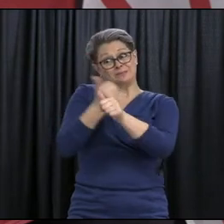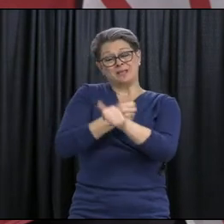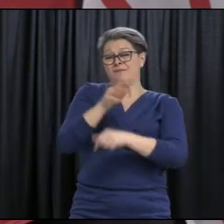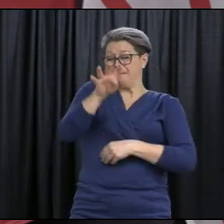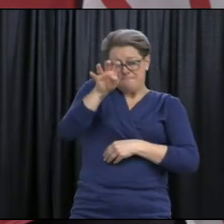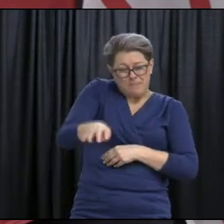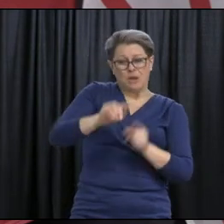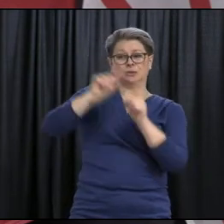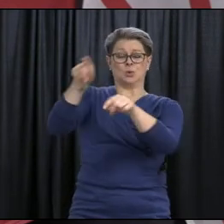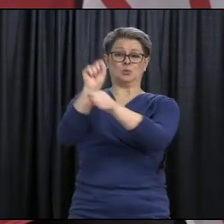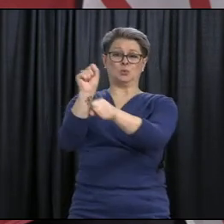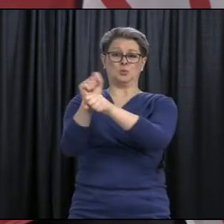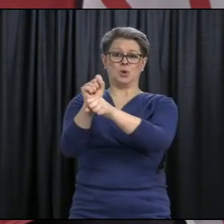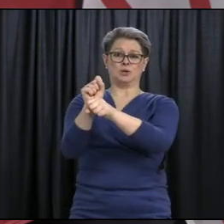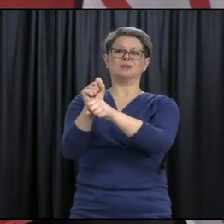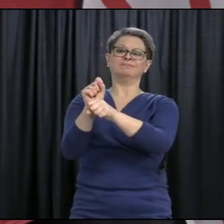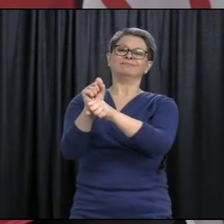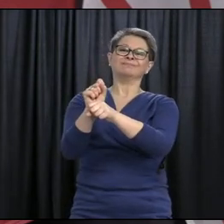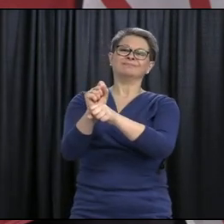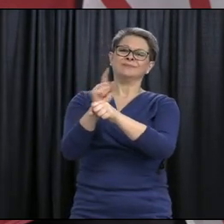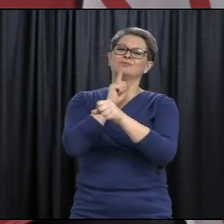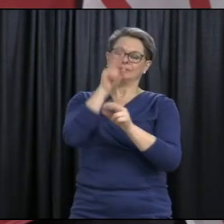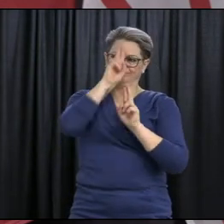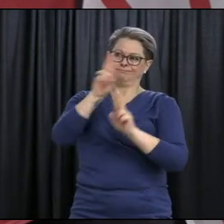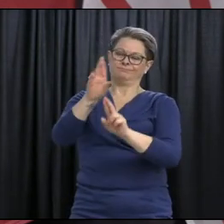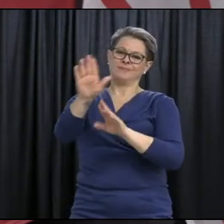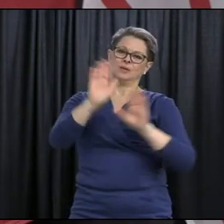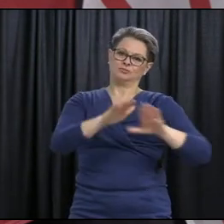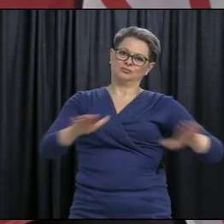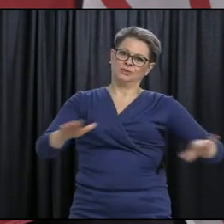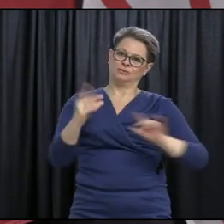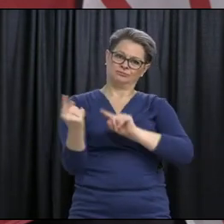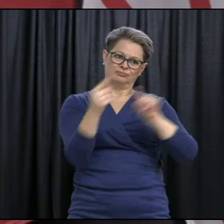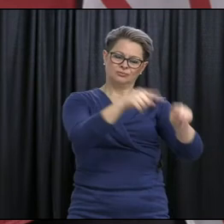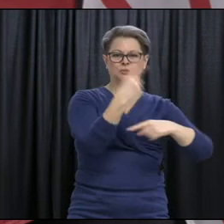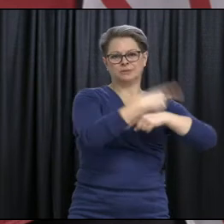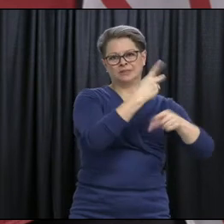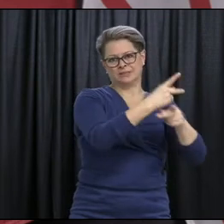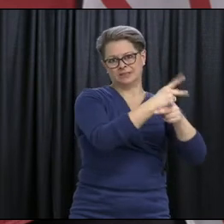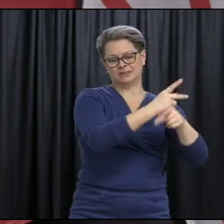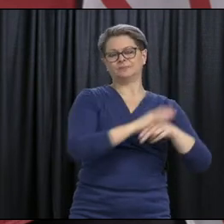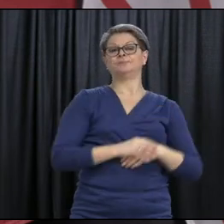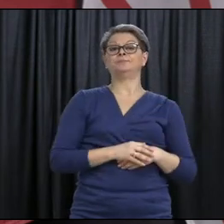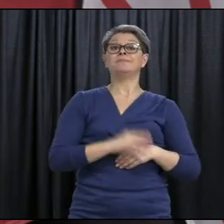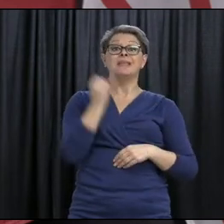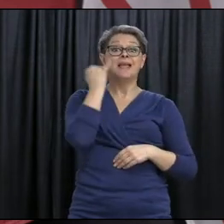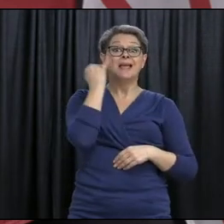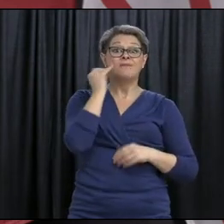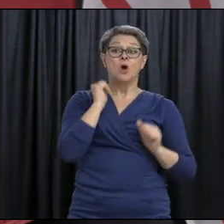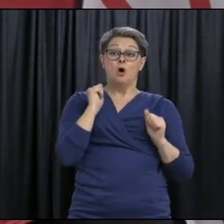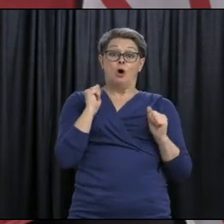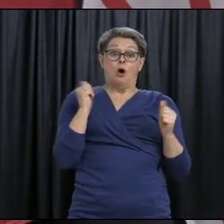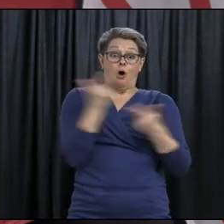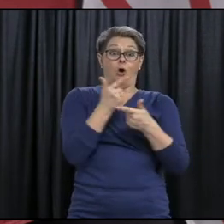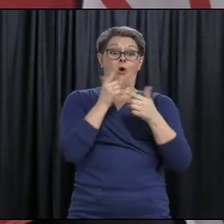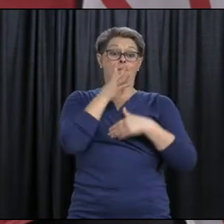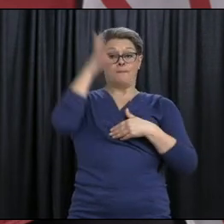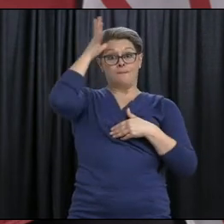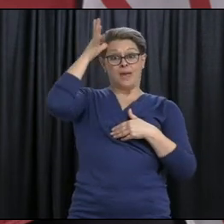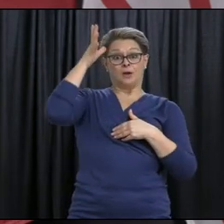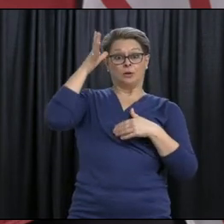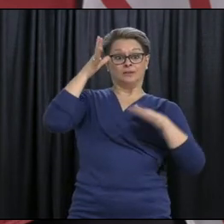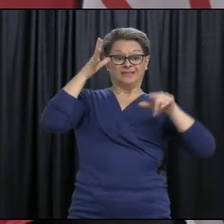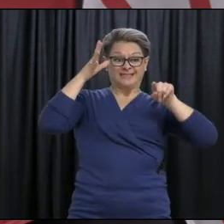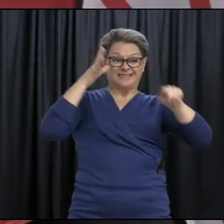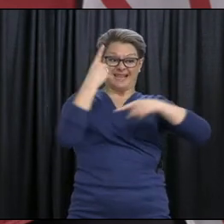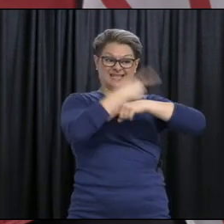work. I also received a question as to what happens if all parents claim to be essential and a childcare service